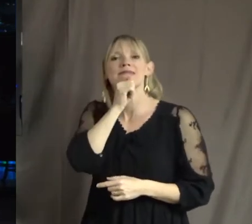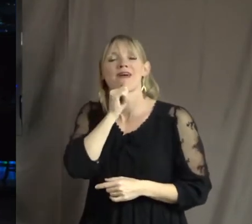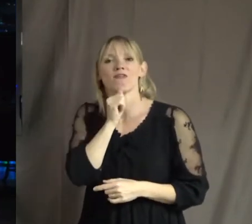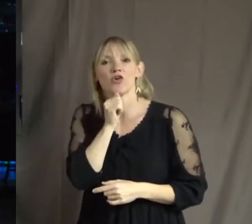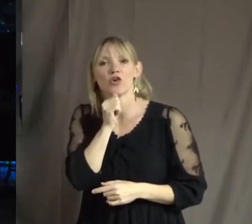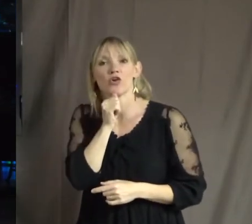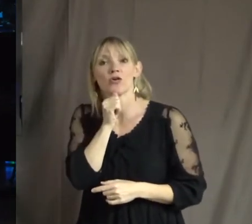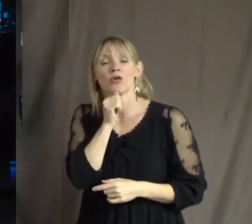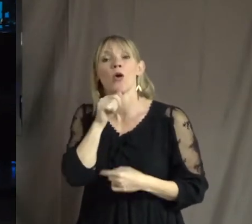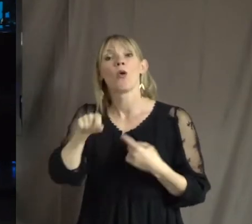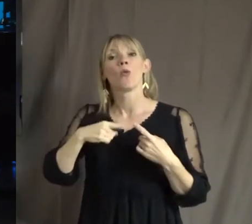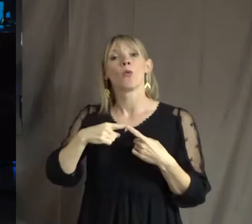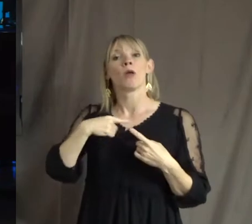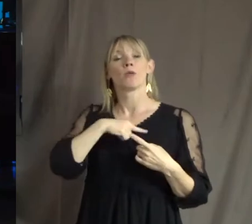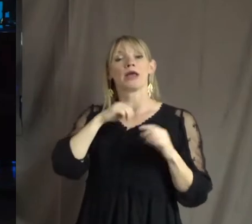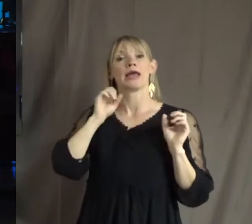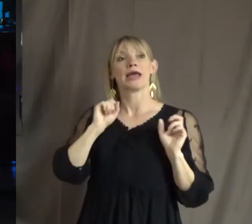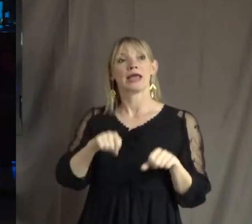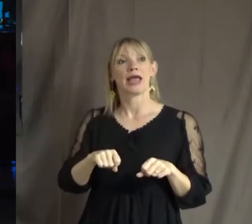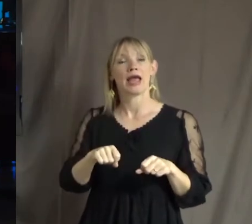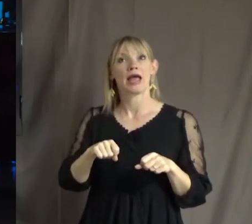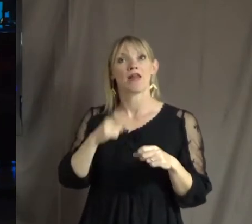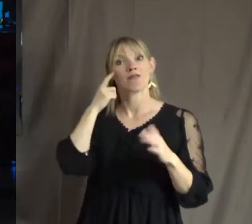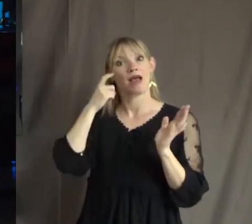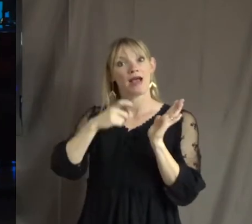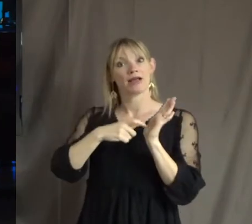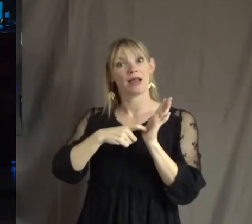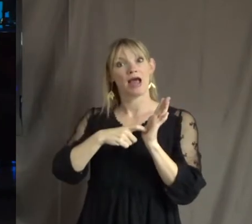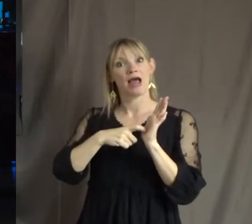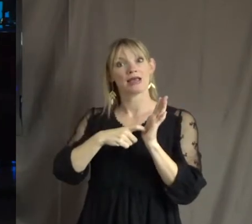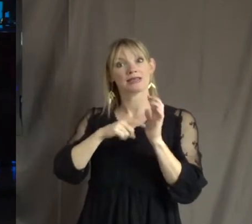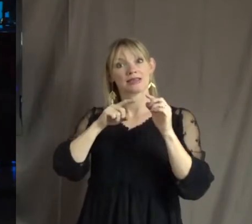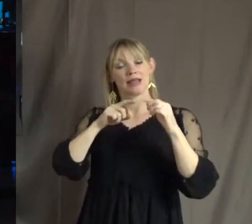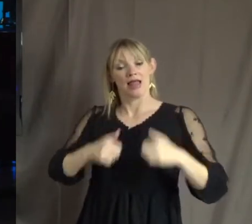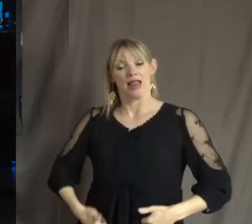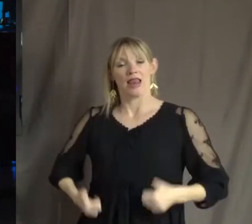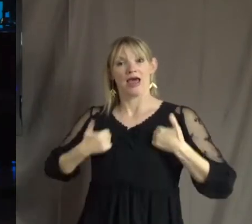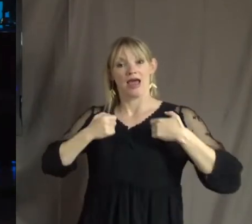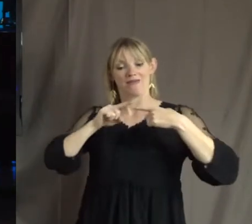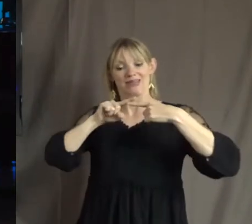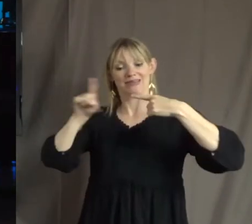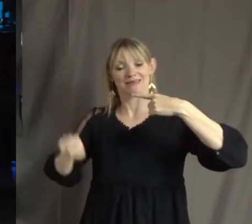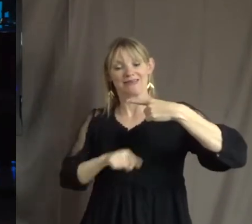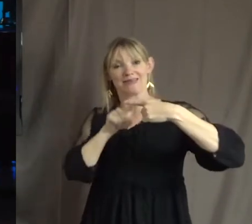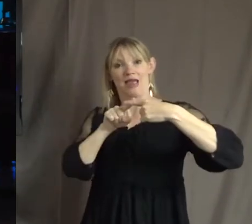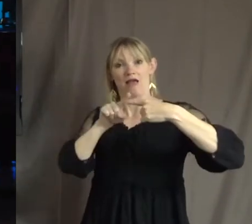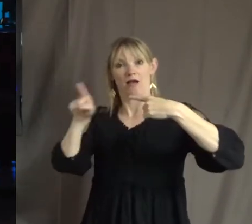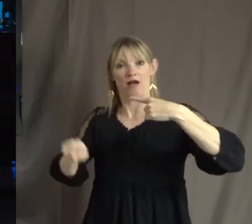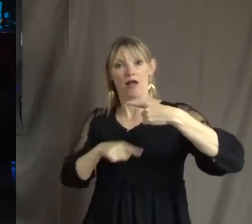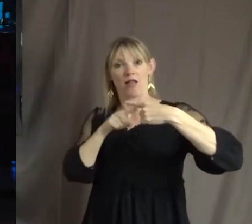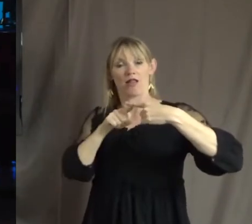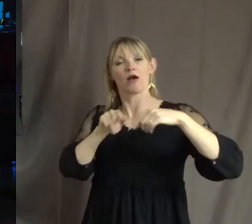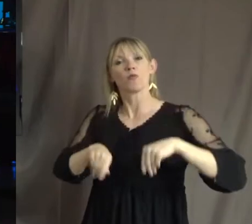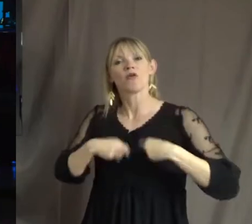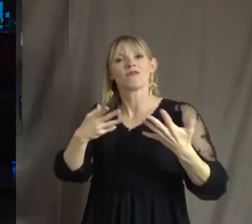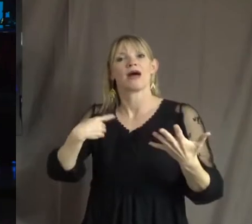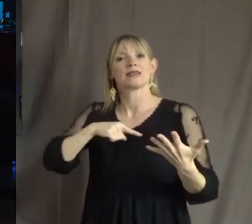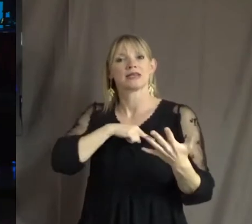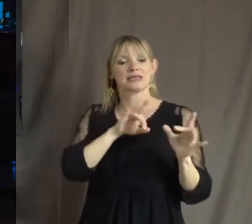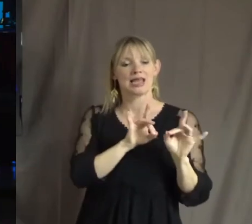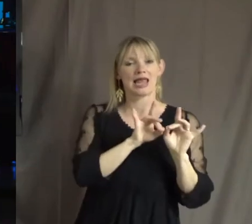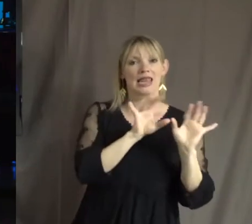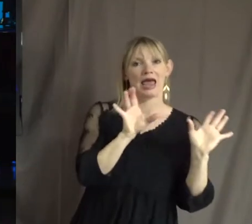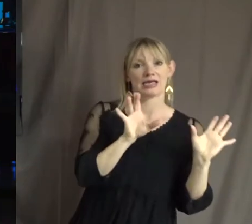behold the great gifts of the great cycle of life, it gives to us light and it gives to us